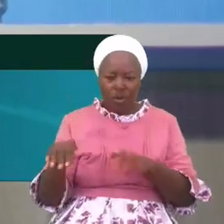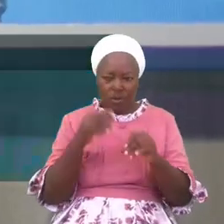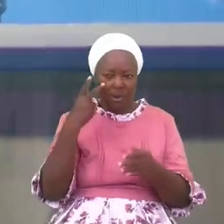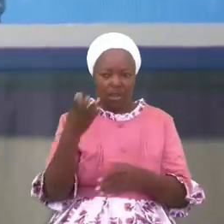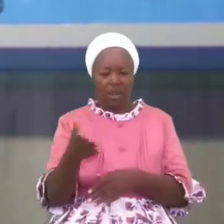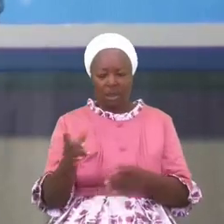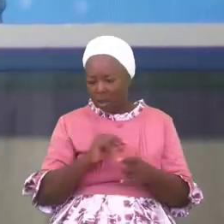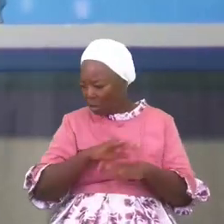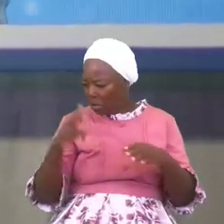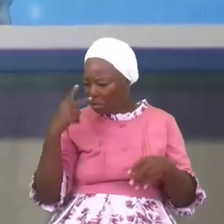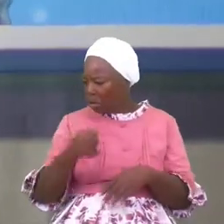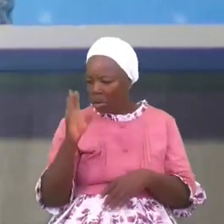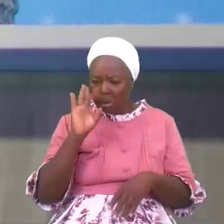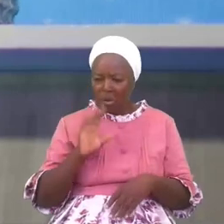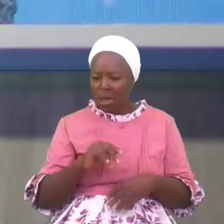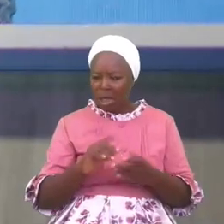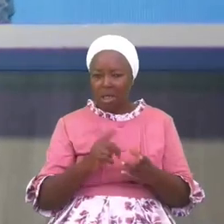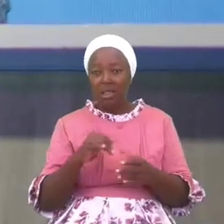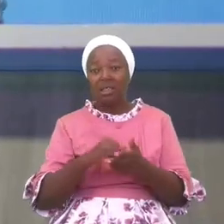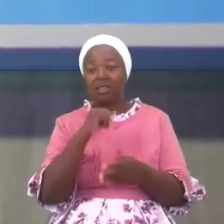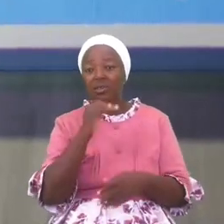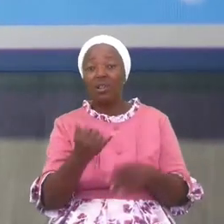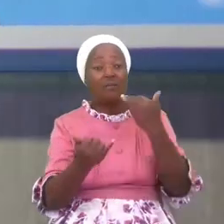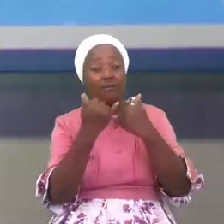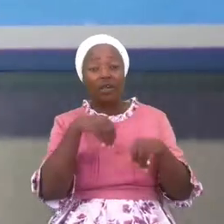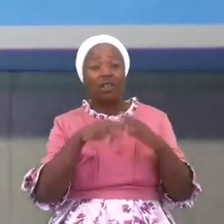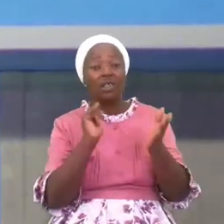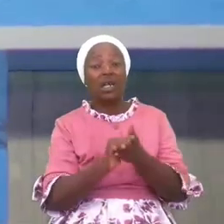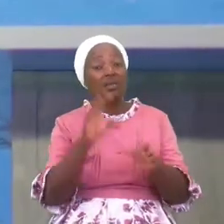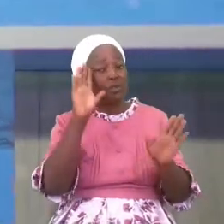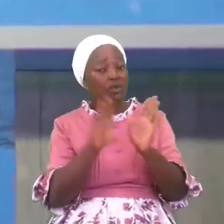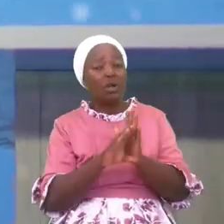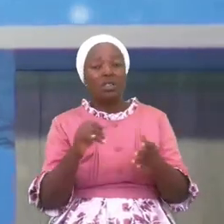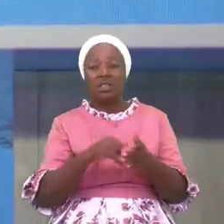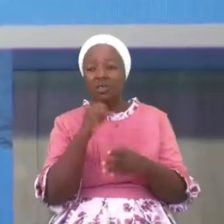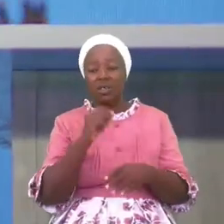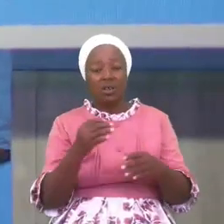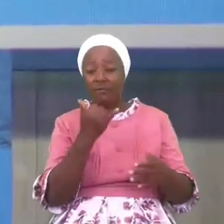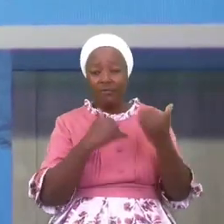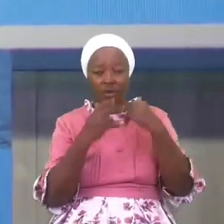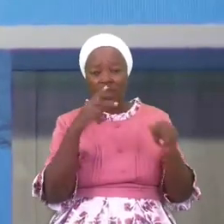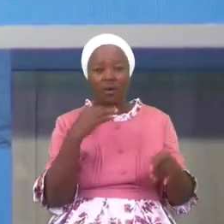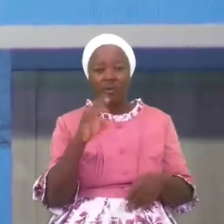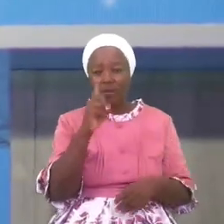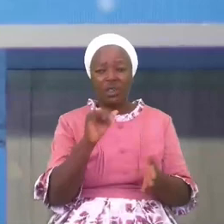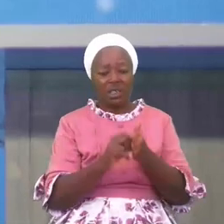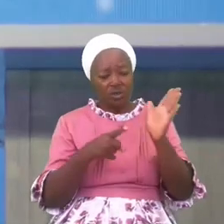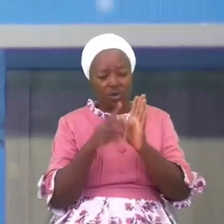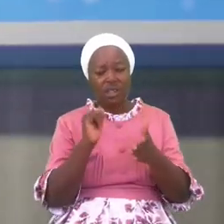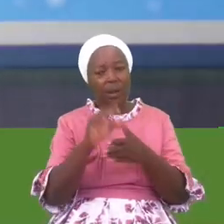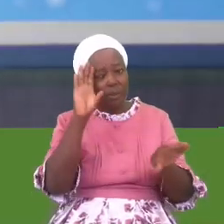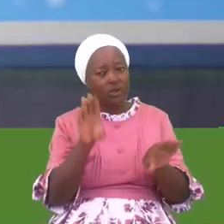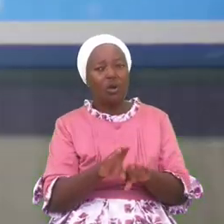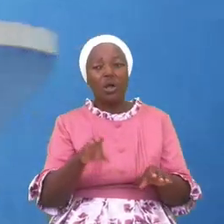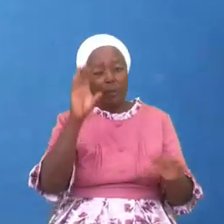the picture. It's not the fault of the one showing you the picture. Their eyes, they have closed. If